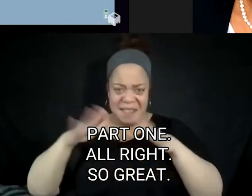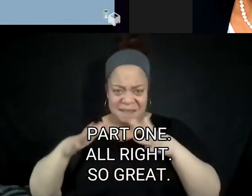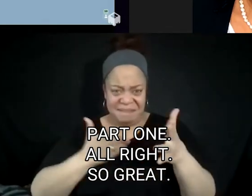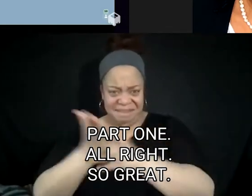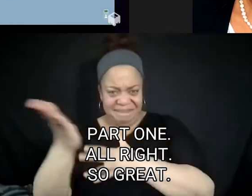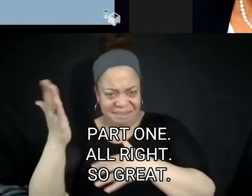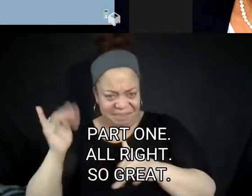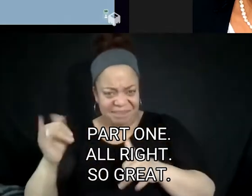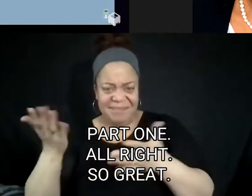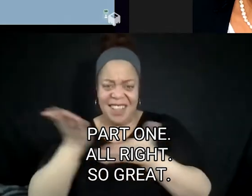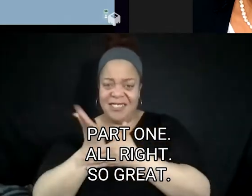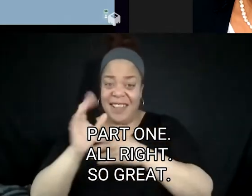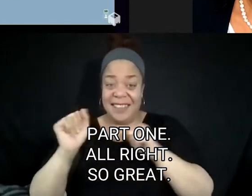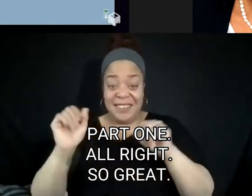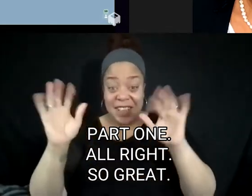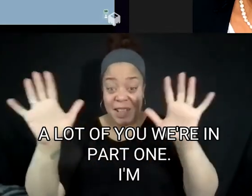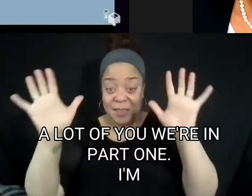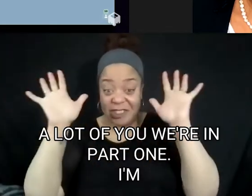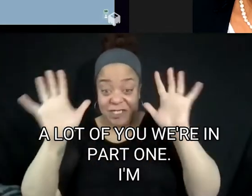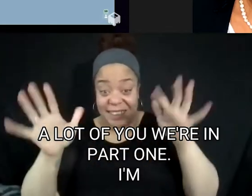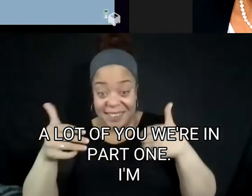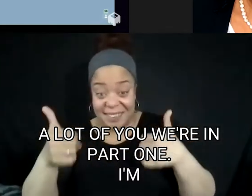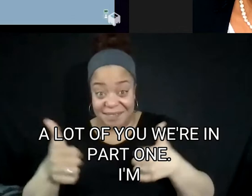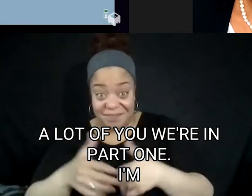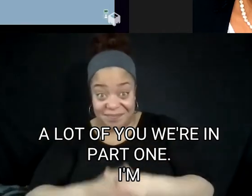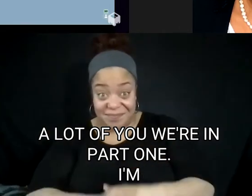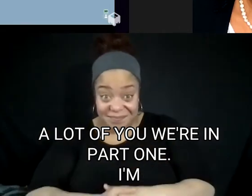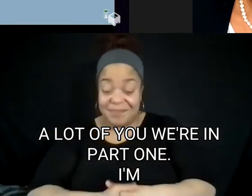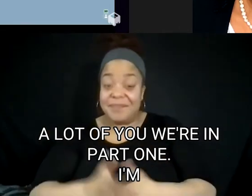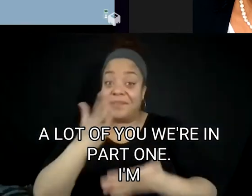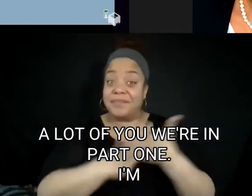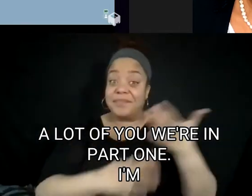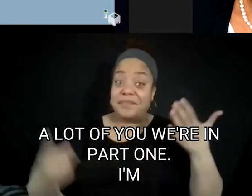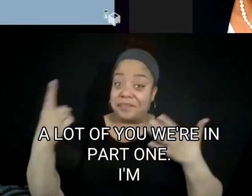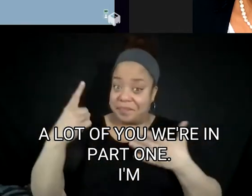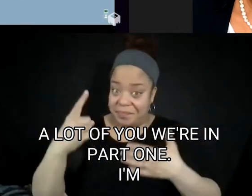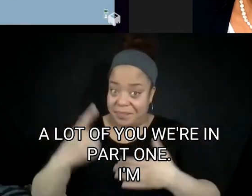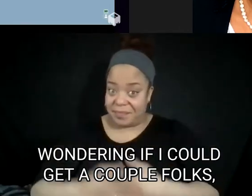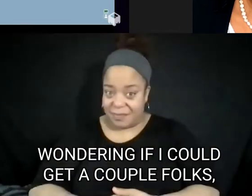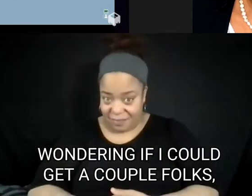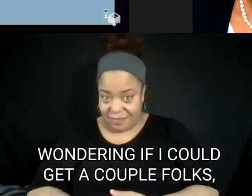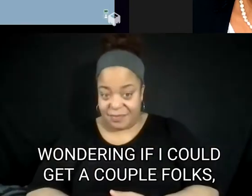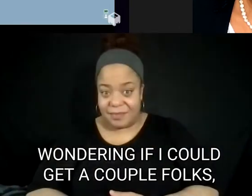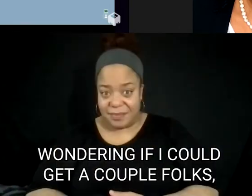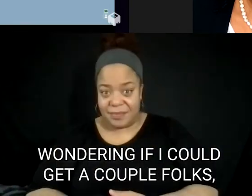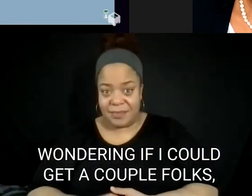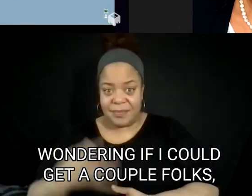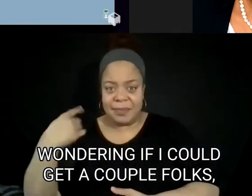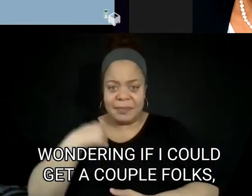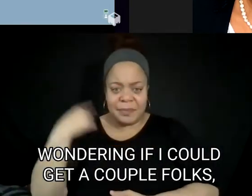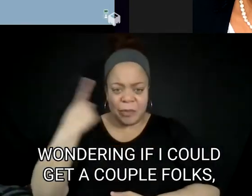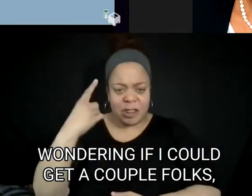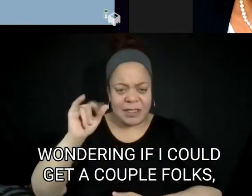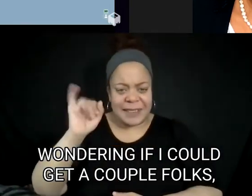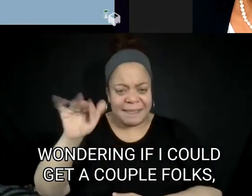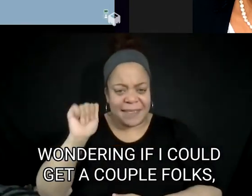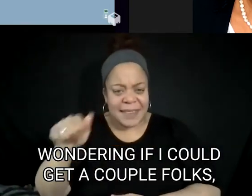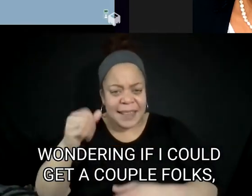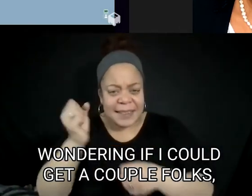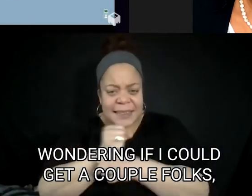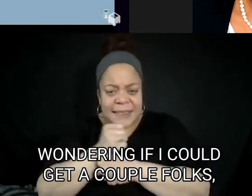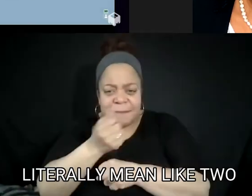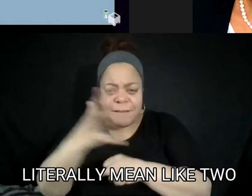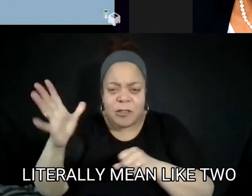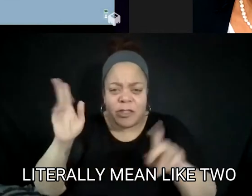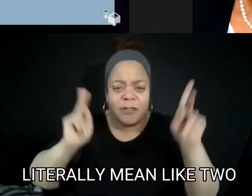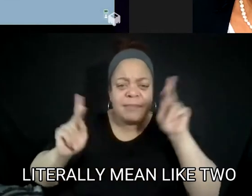could get a couple folks, and I literally mean like two responses, of folks coming off of mute and just